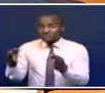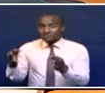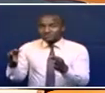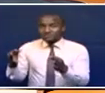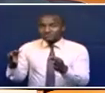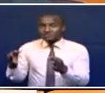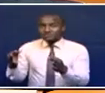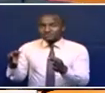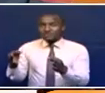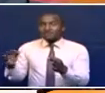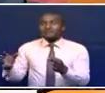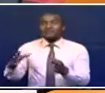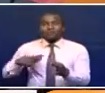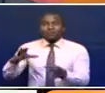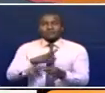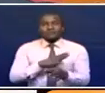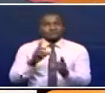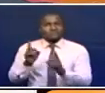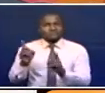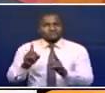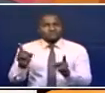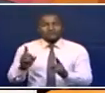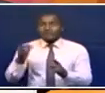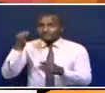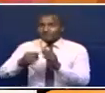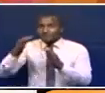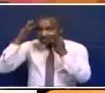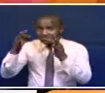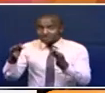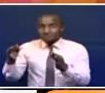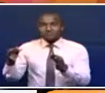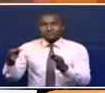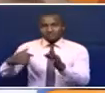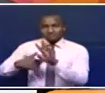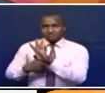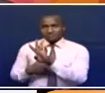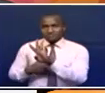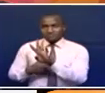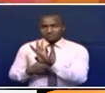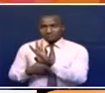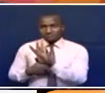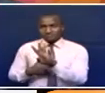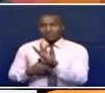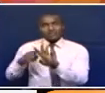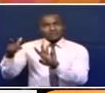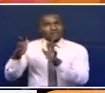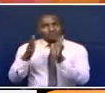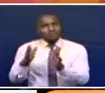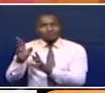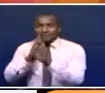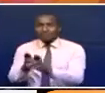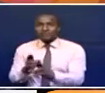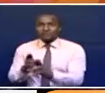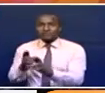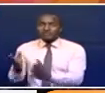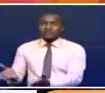the Coordinating Committee. Who's it going to be? It will be the principals. Their business will be to prepare a report and